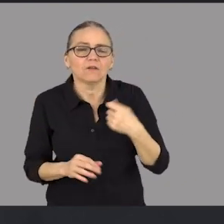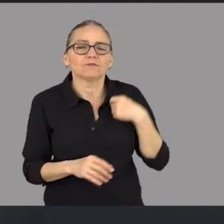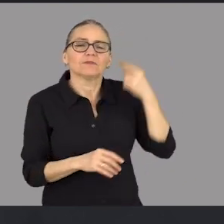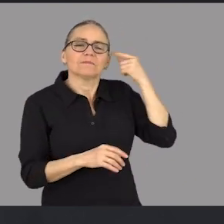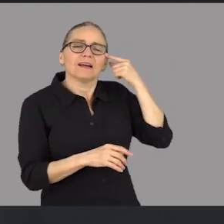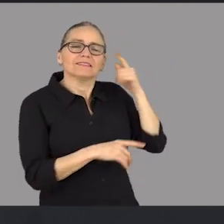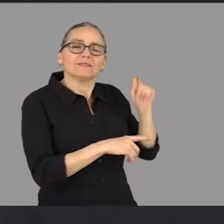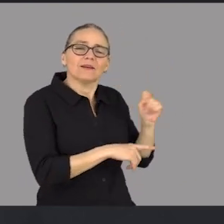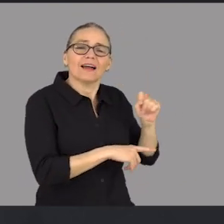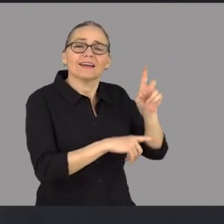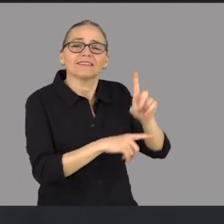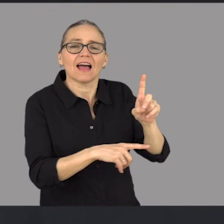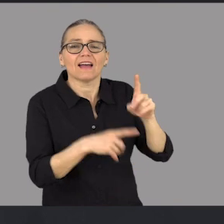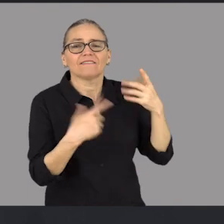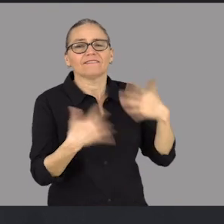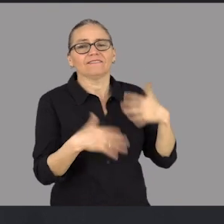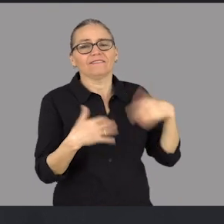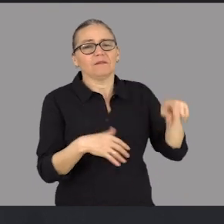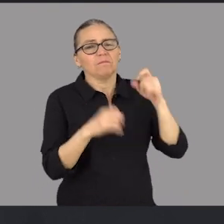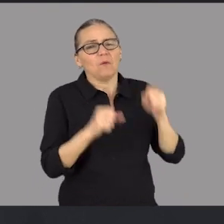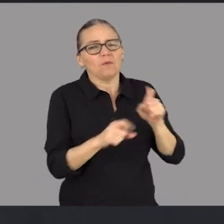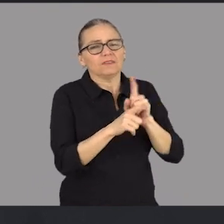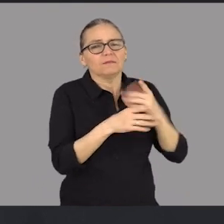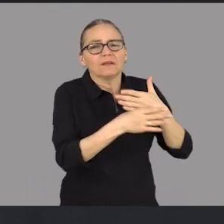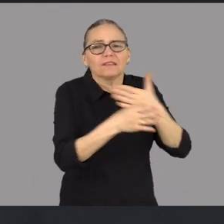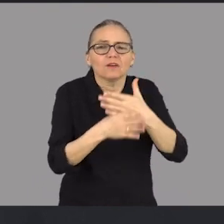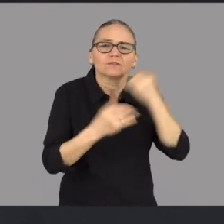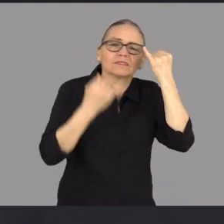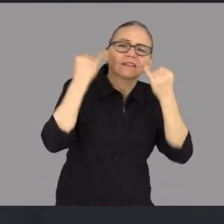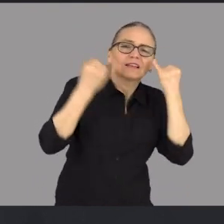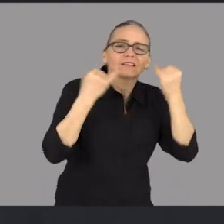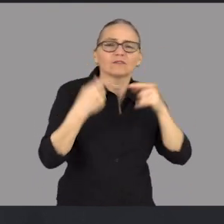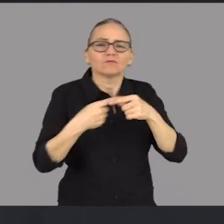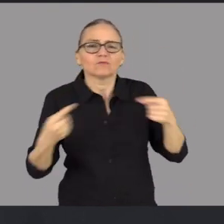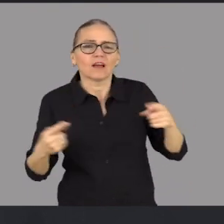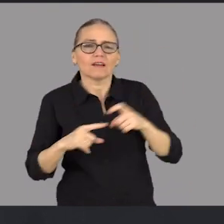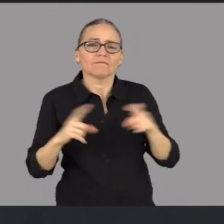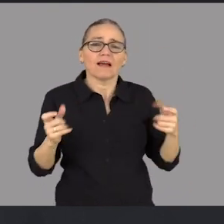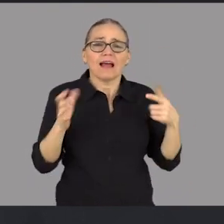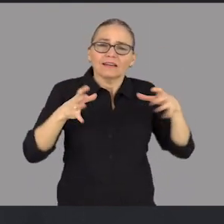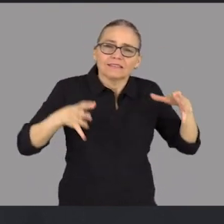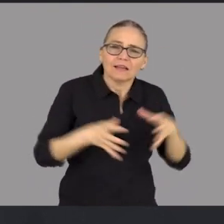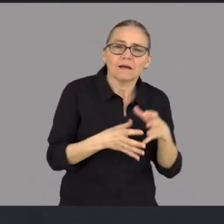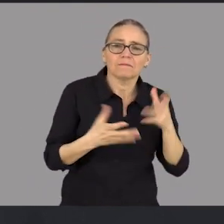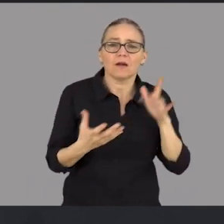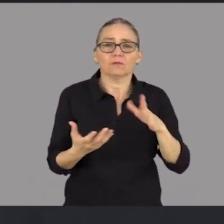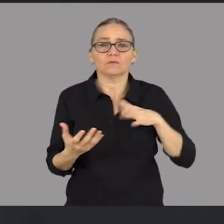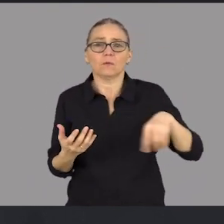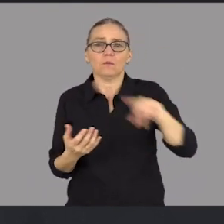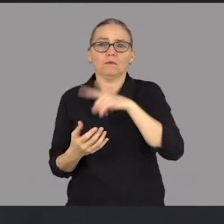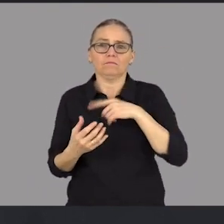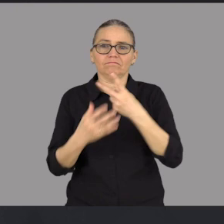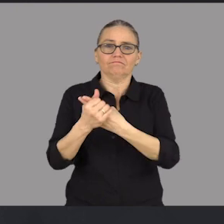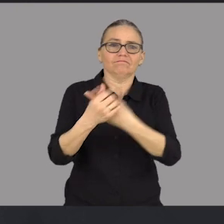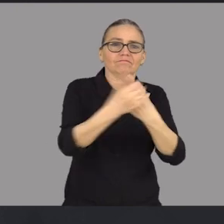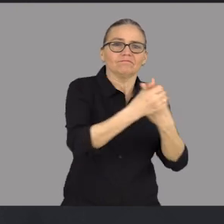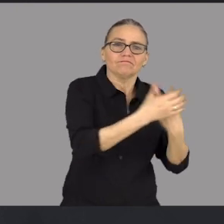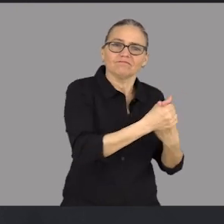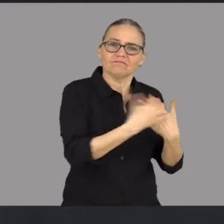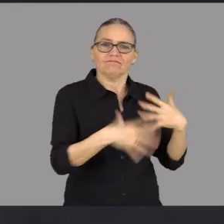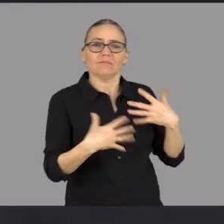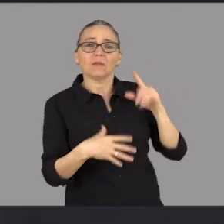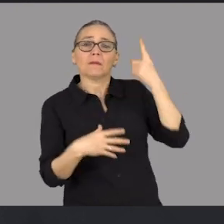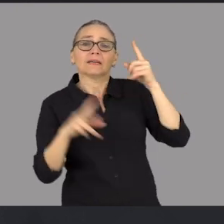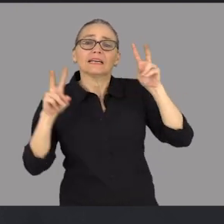that. Thanks so much. I have another great question. I think Tanya and Dave, you may be able to share some insights as well on